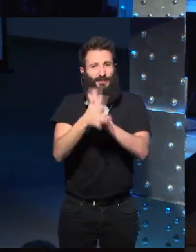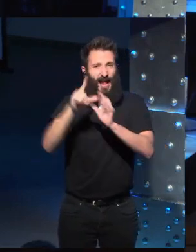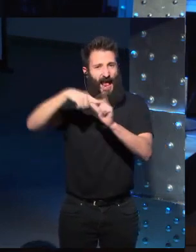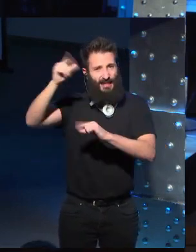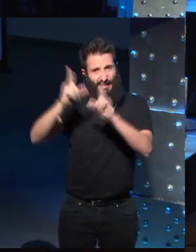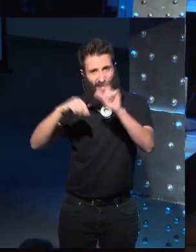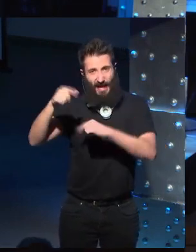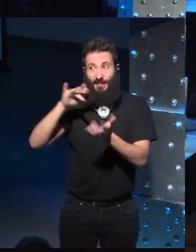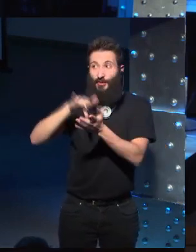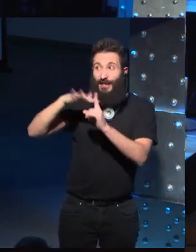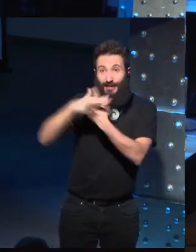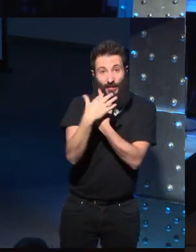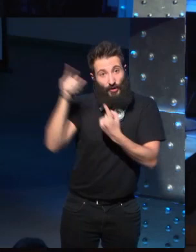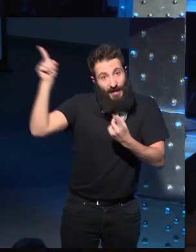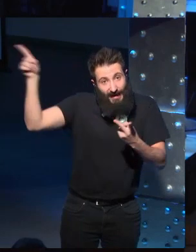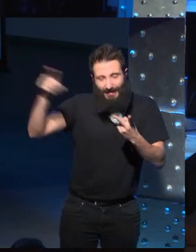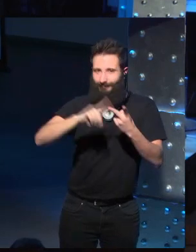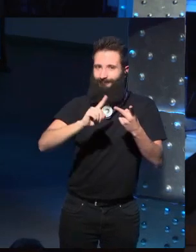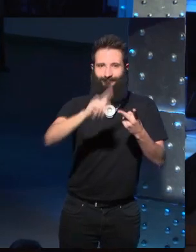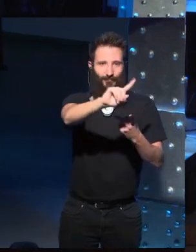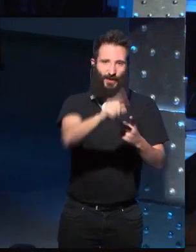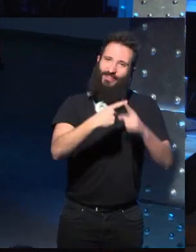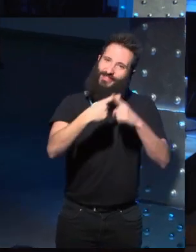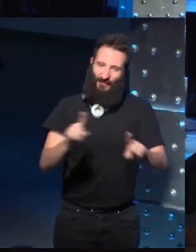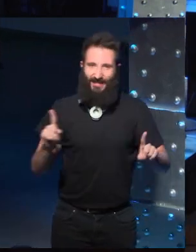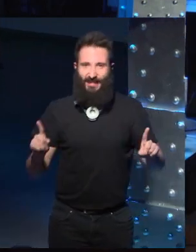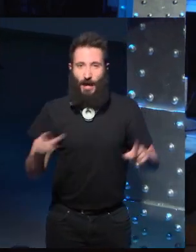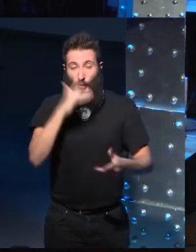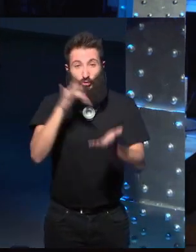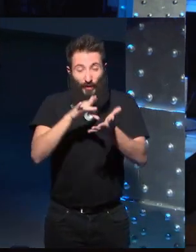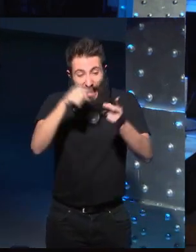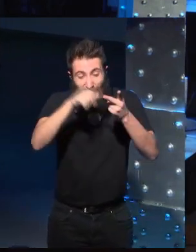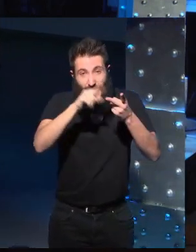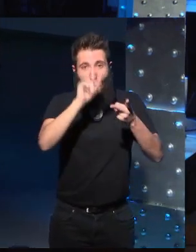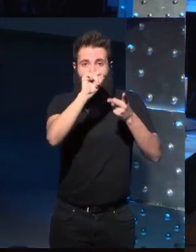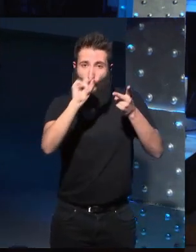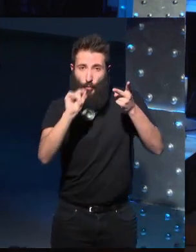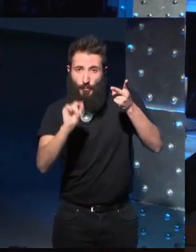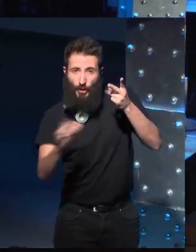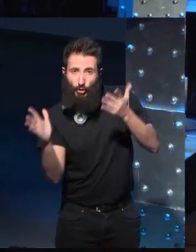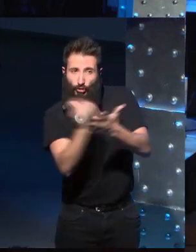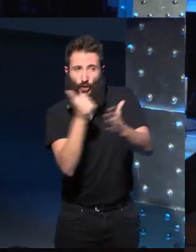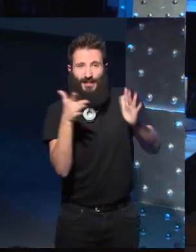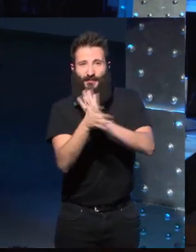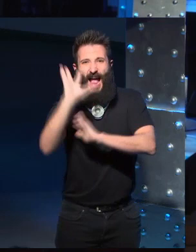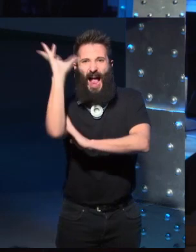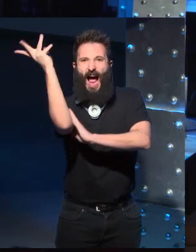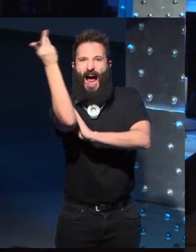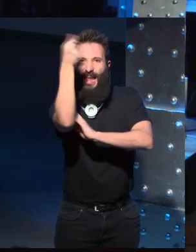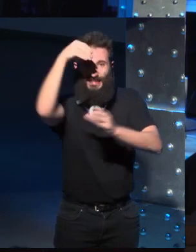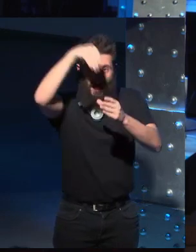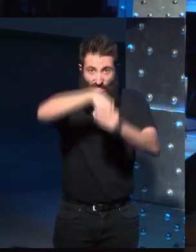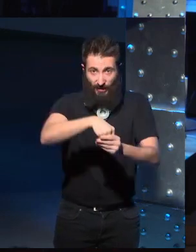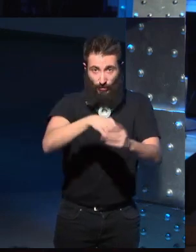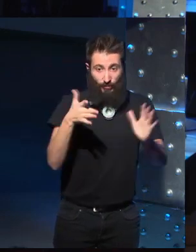not the case anymore. Here, all the dots you can see are galaxies. You've zoomed so